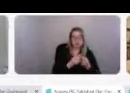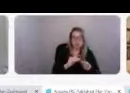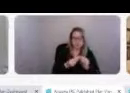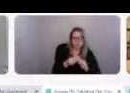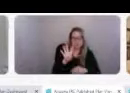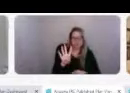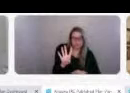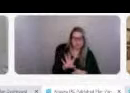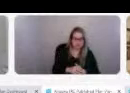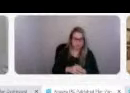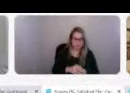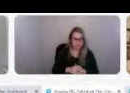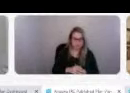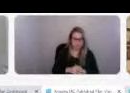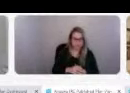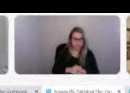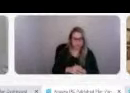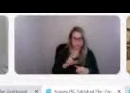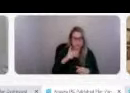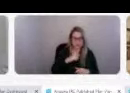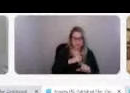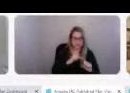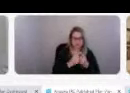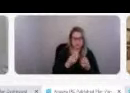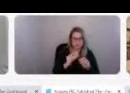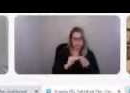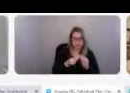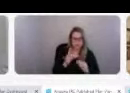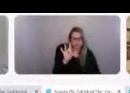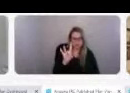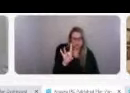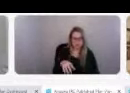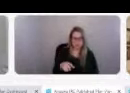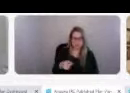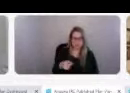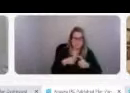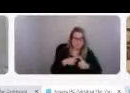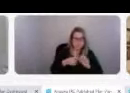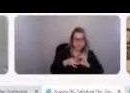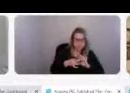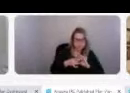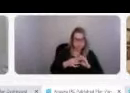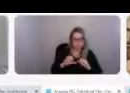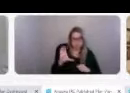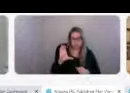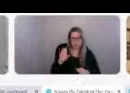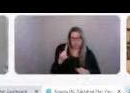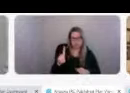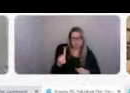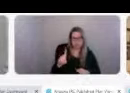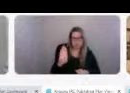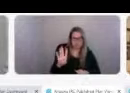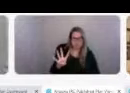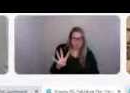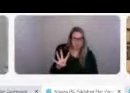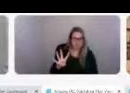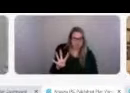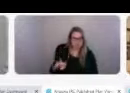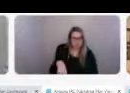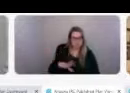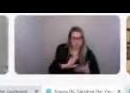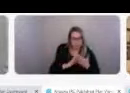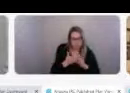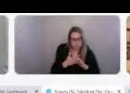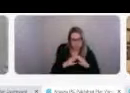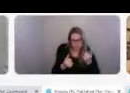four and the draft legislative district number eight first with regards to the draft congressional district number four the community